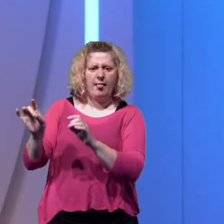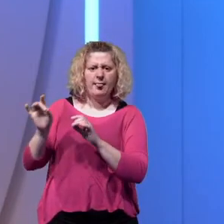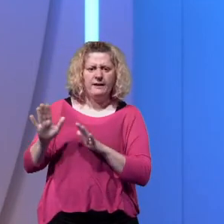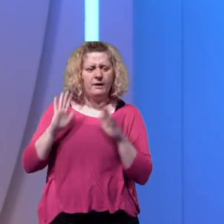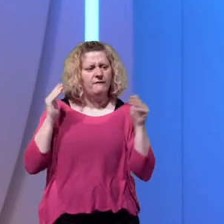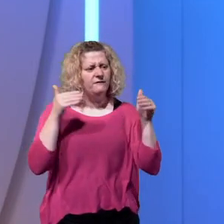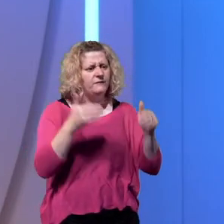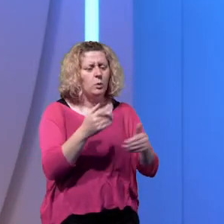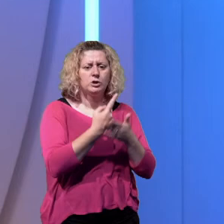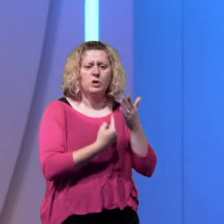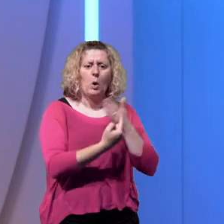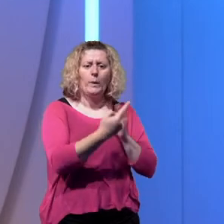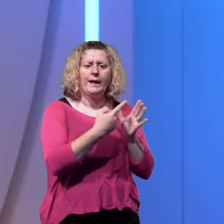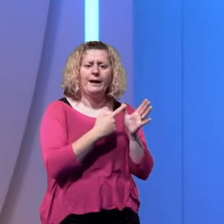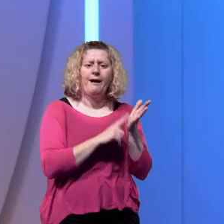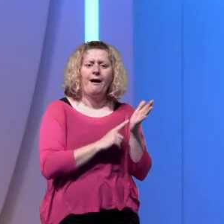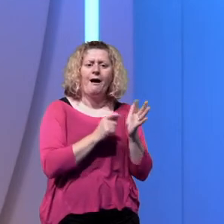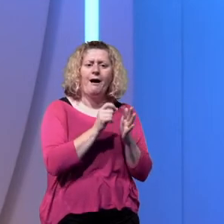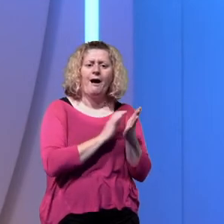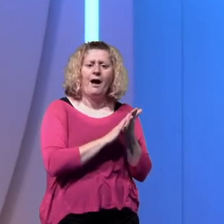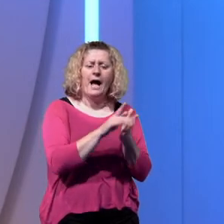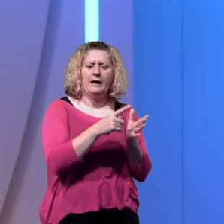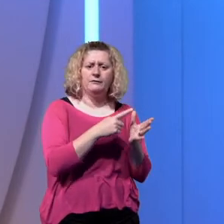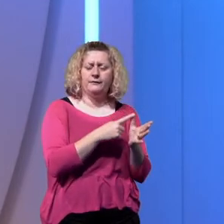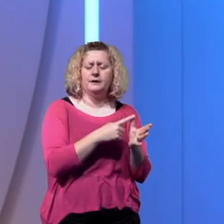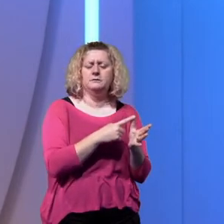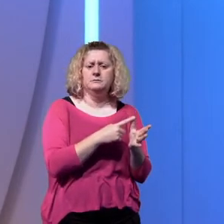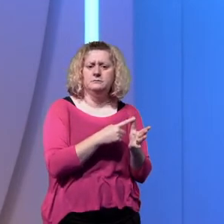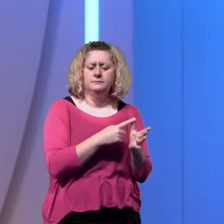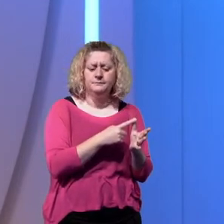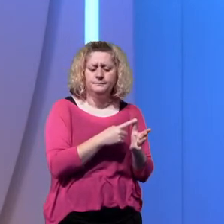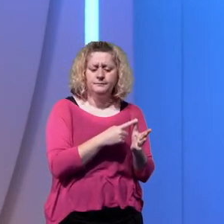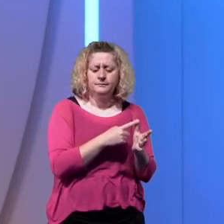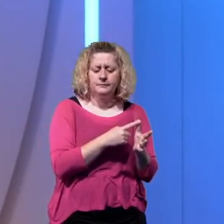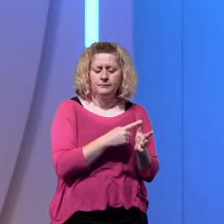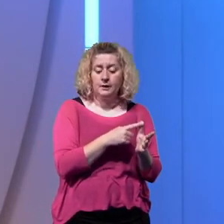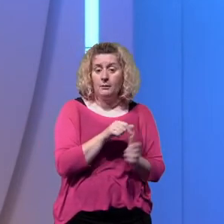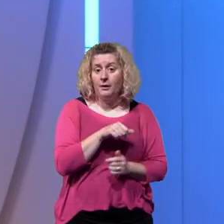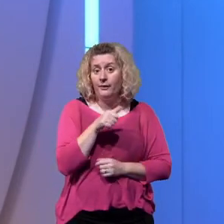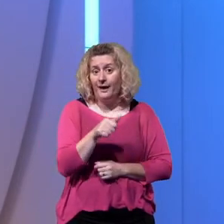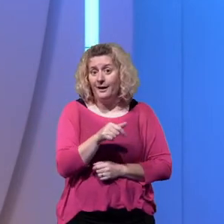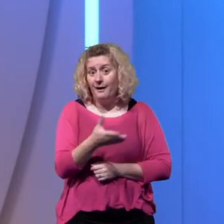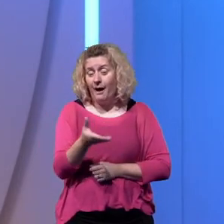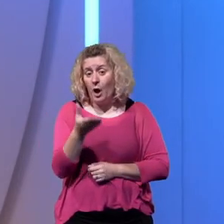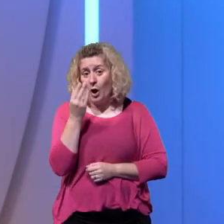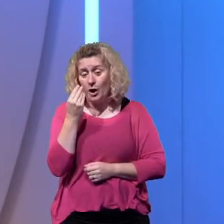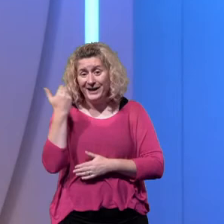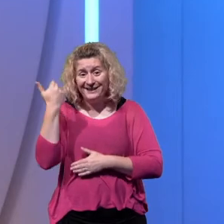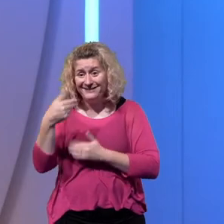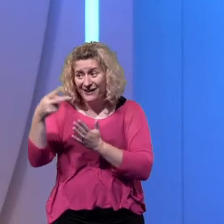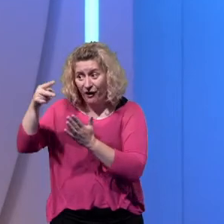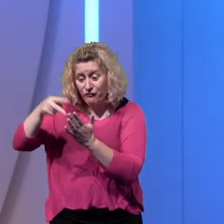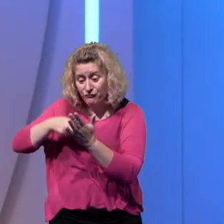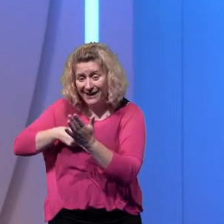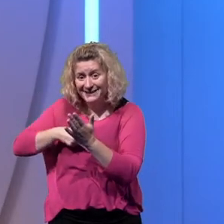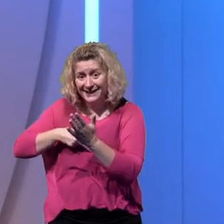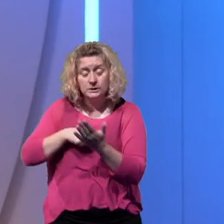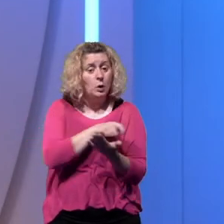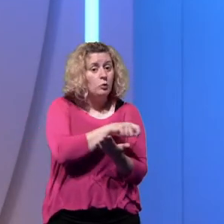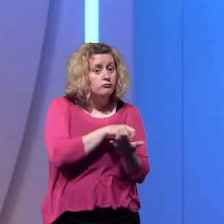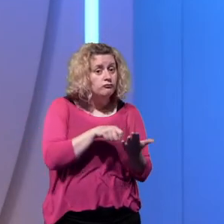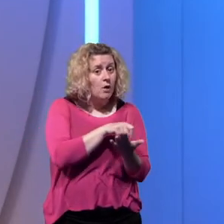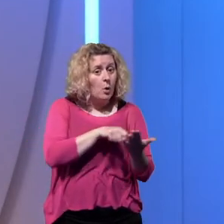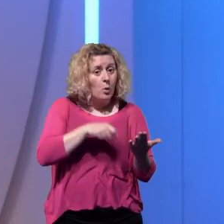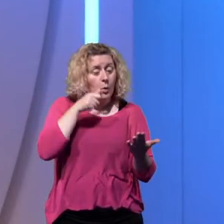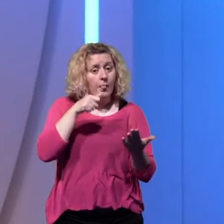Alpha. And then I heard that he hadn't even read the material. So he wrote me this letter